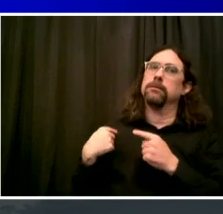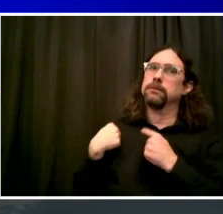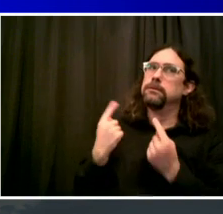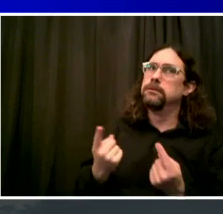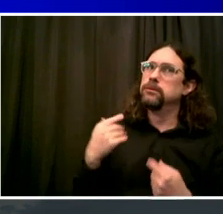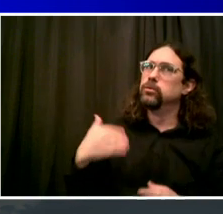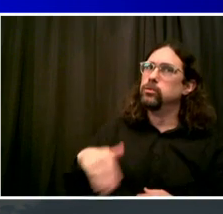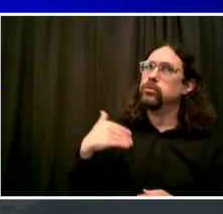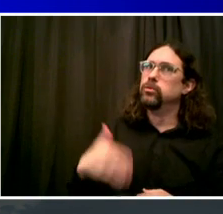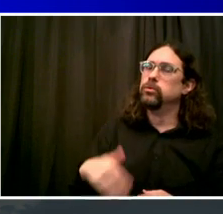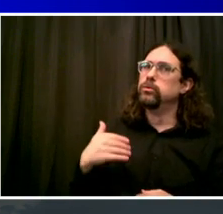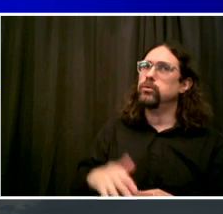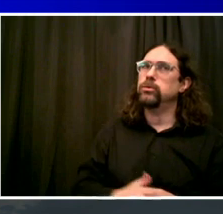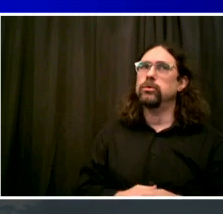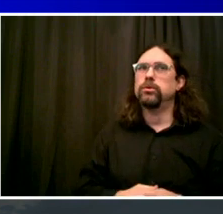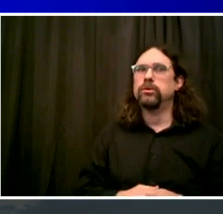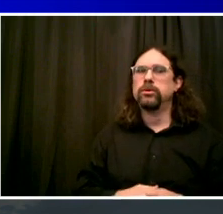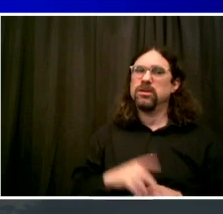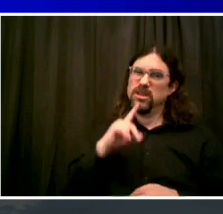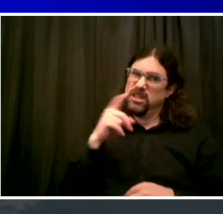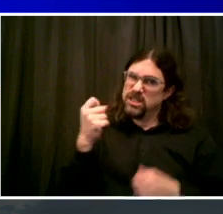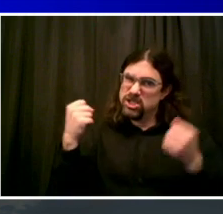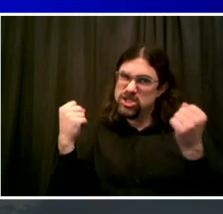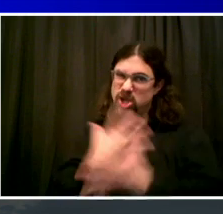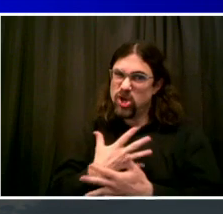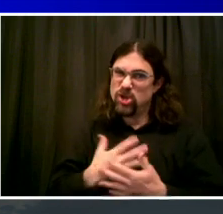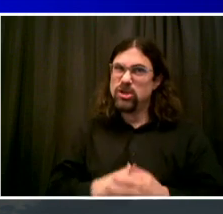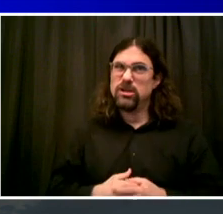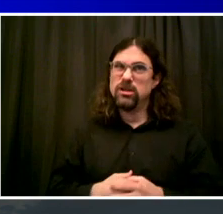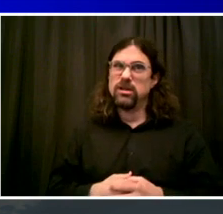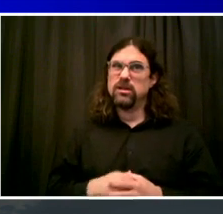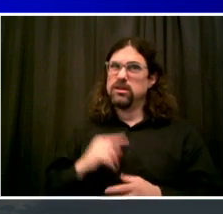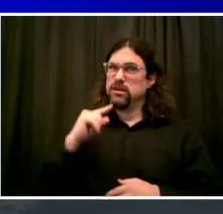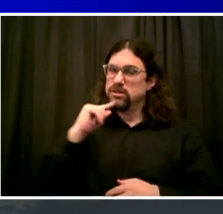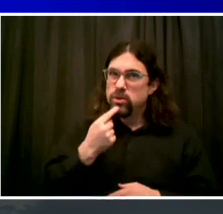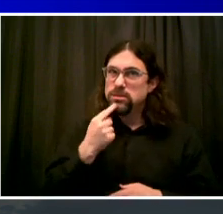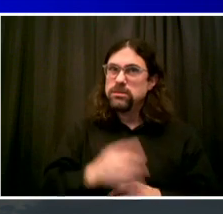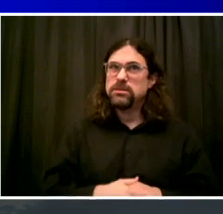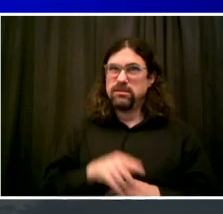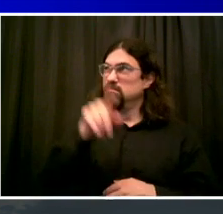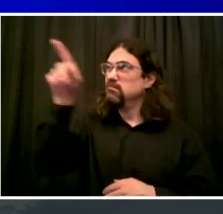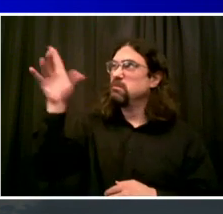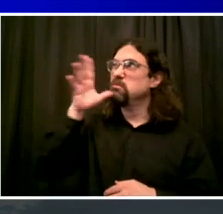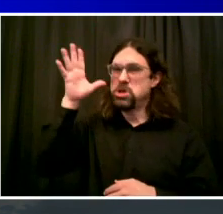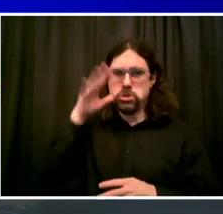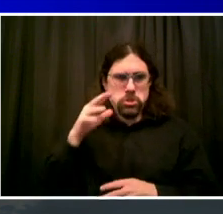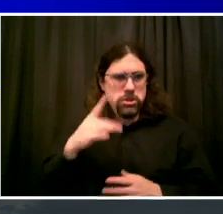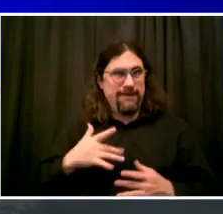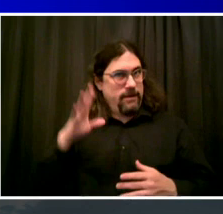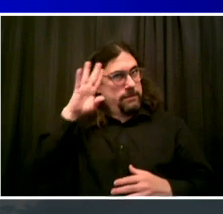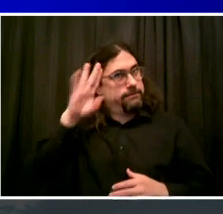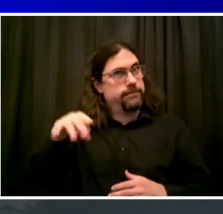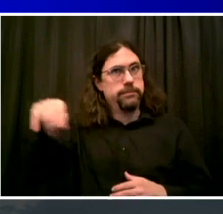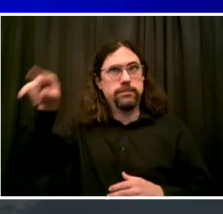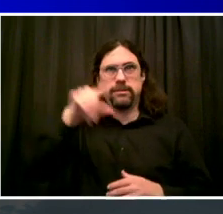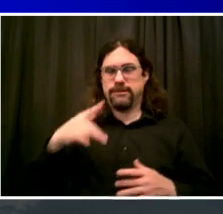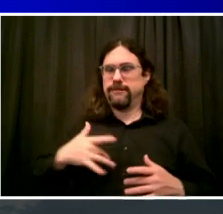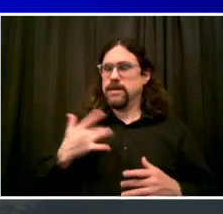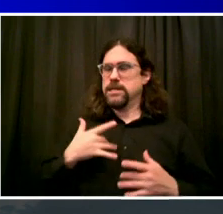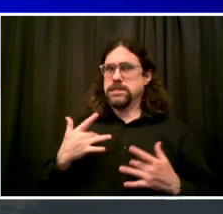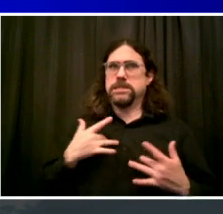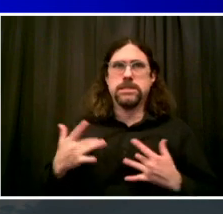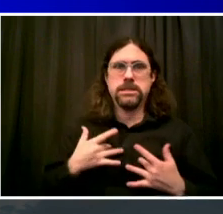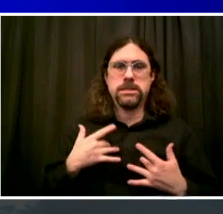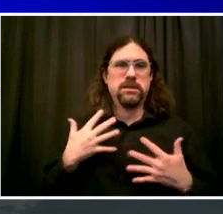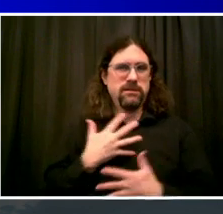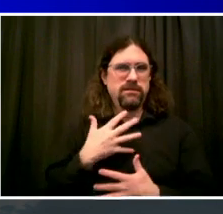frightening, and I want to say to parents out there, if you're hearing this information about pediatric multisystem inflammatory syndrome and it